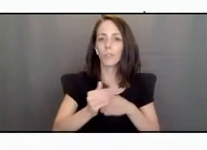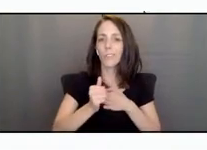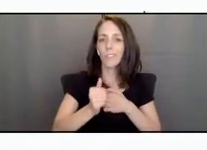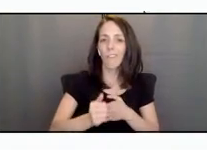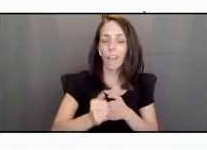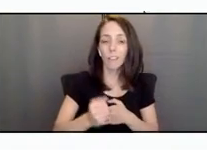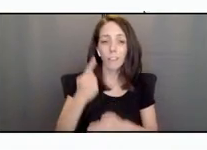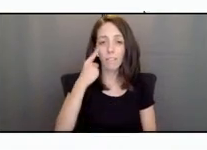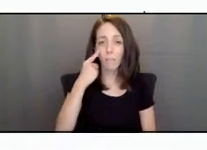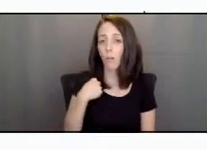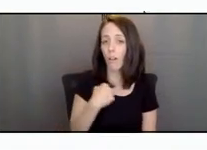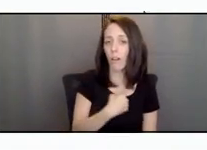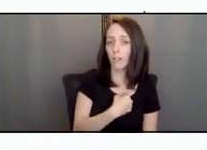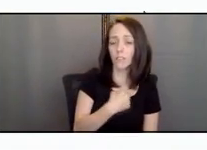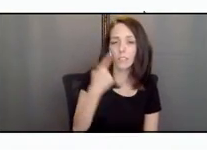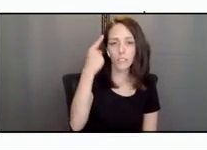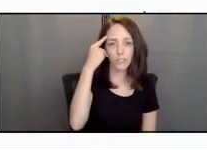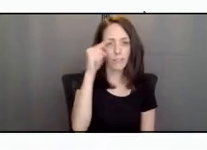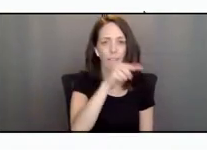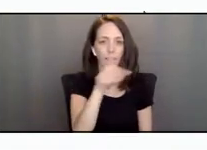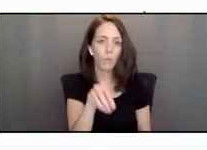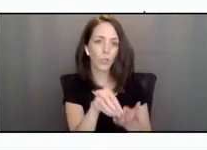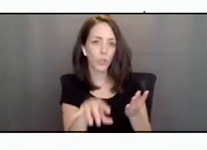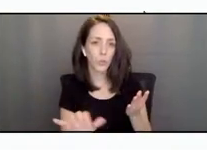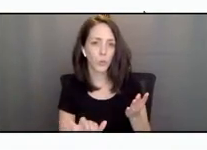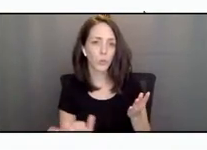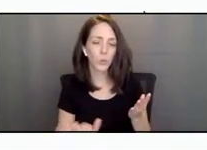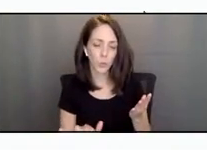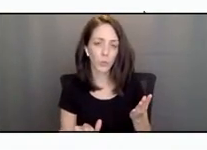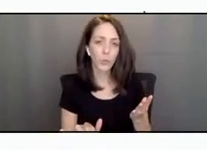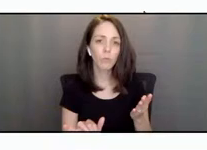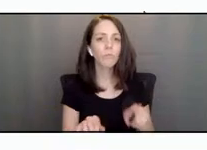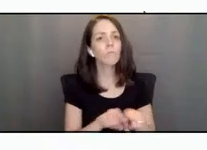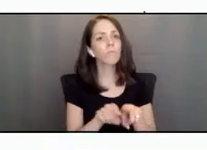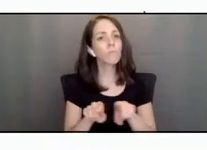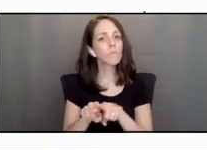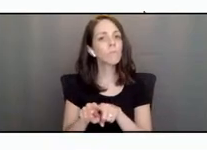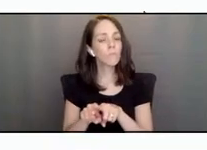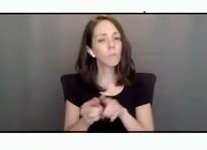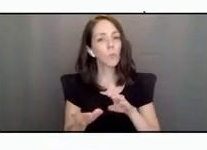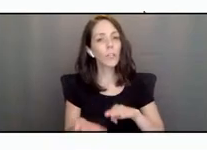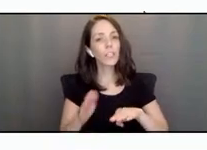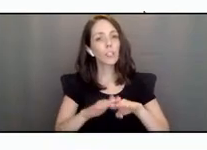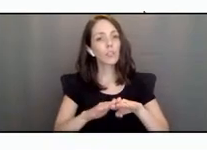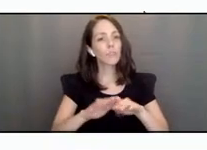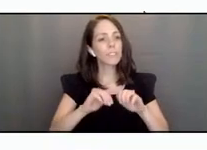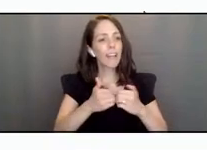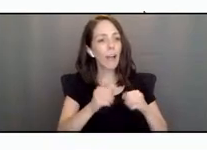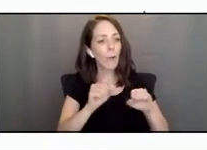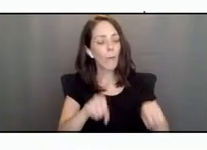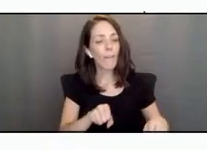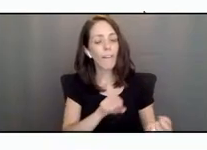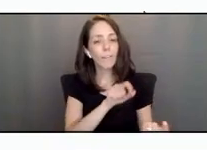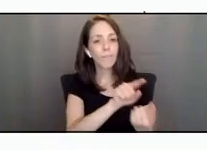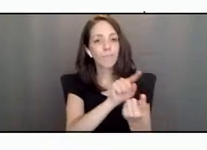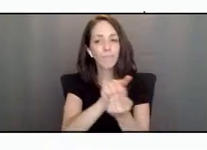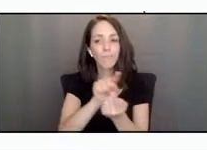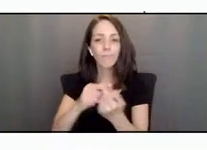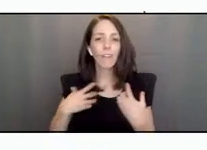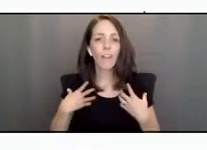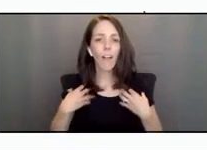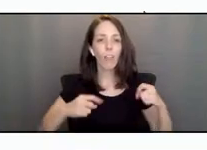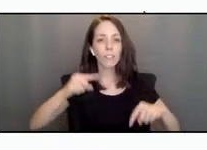development, as well as for the students, and increased capacity to address health disparities in Oregon through increased